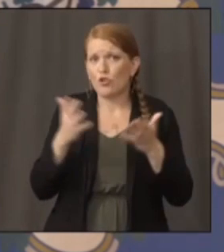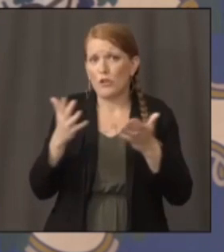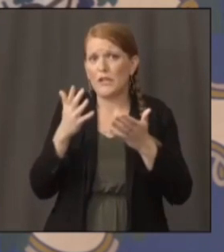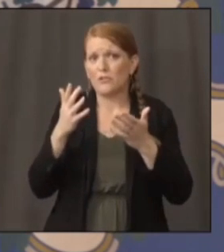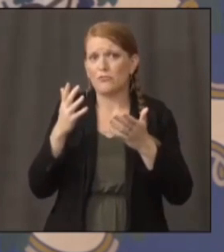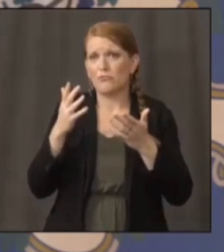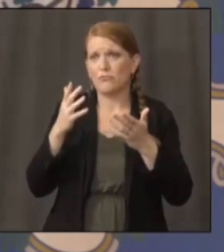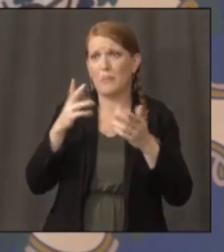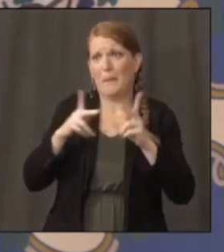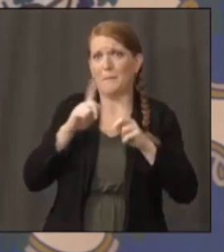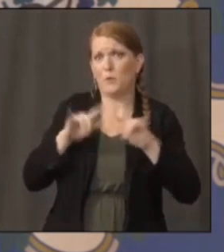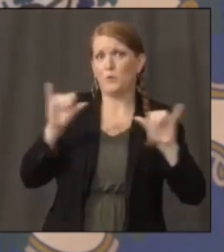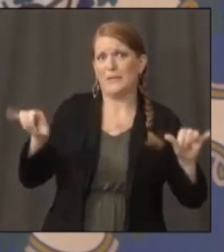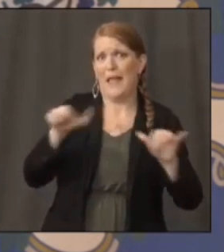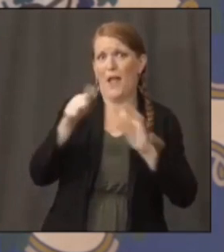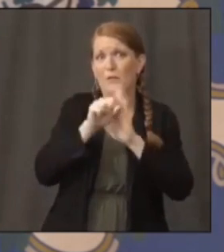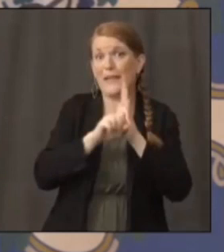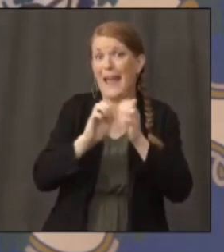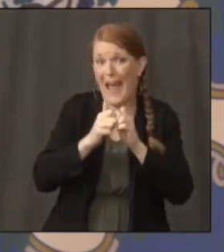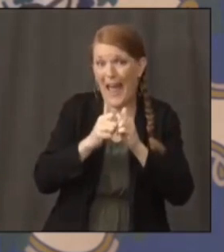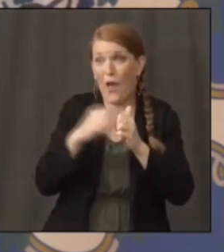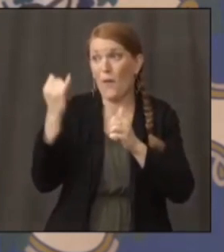at one of our beaches if you're an out-of-stater.